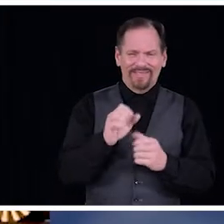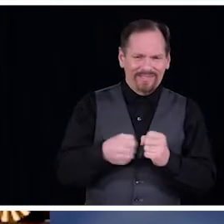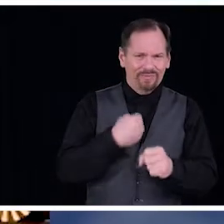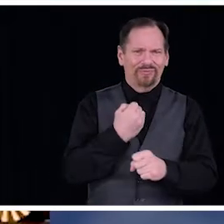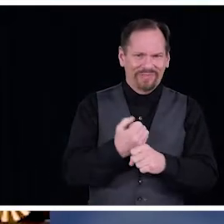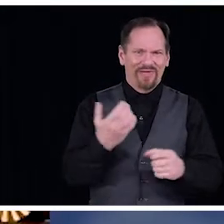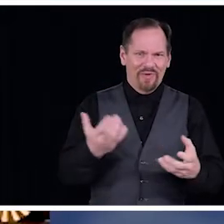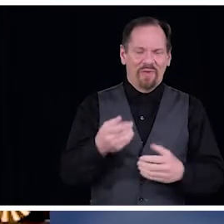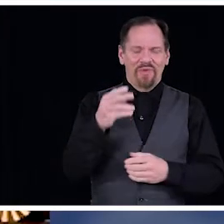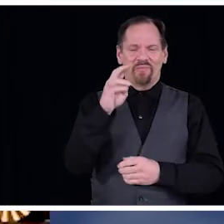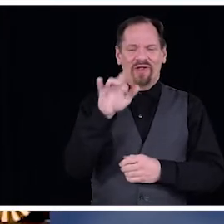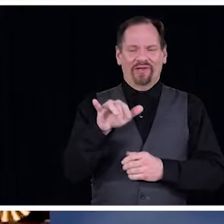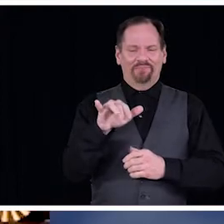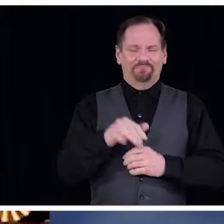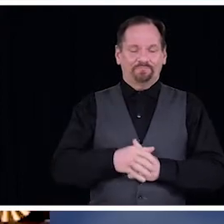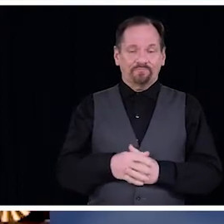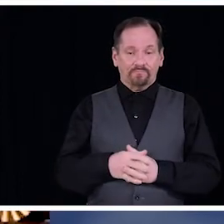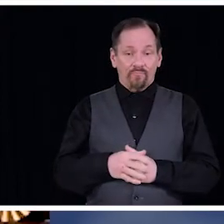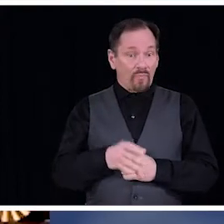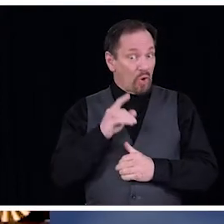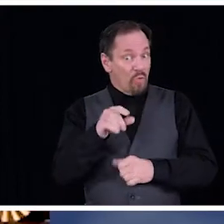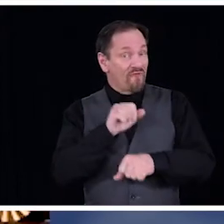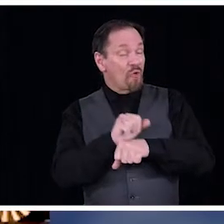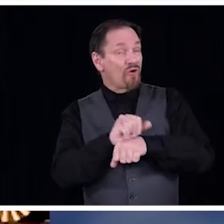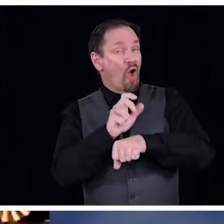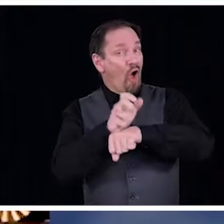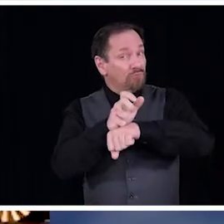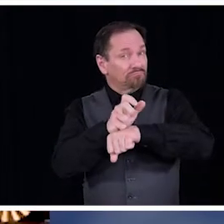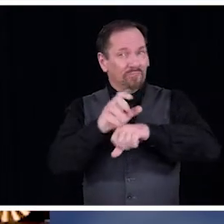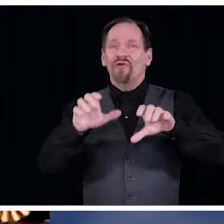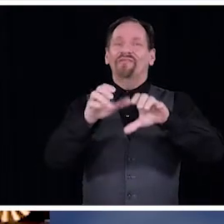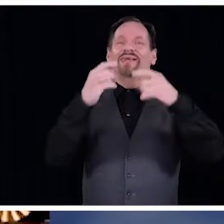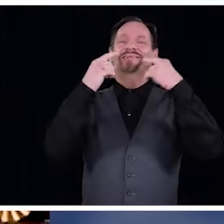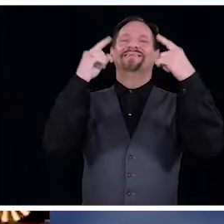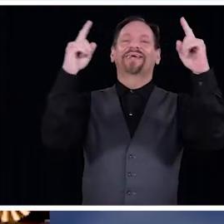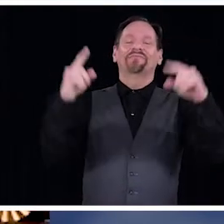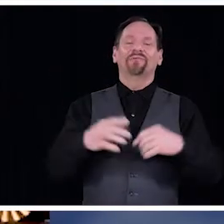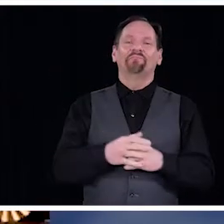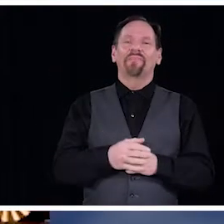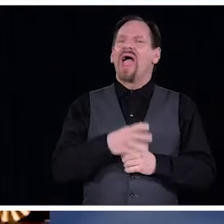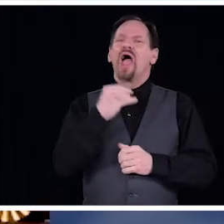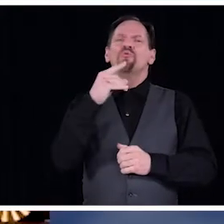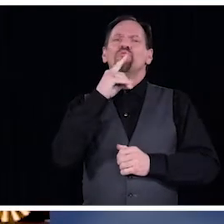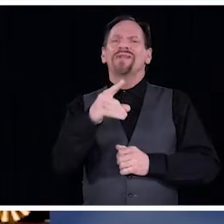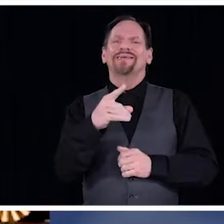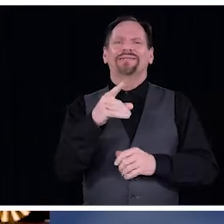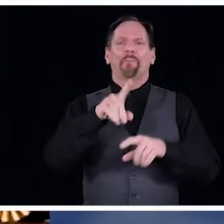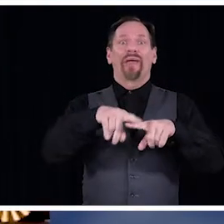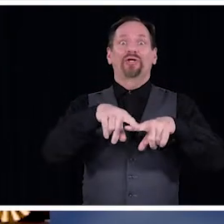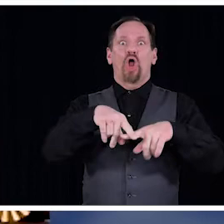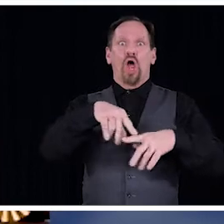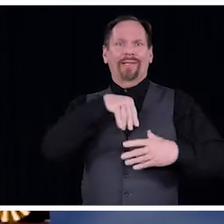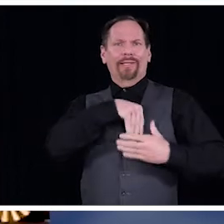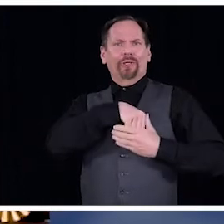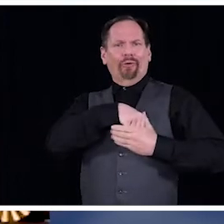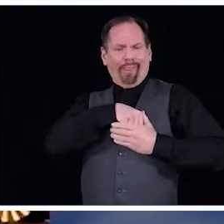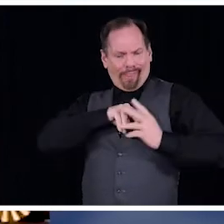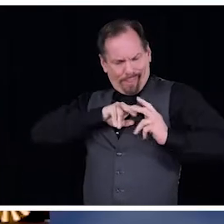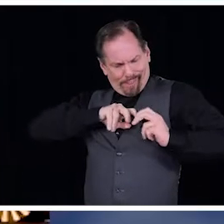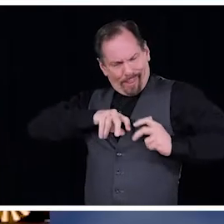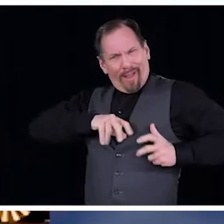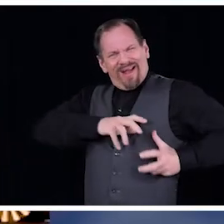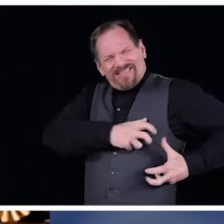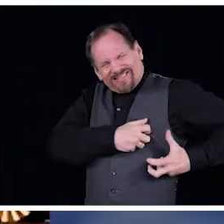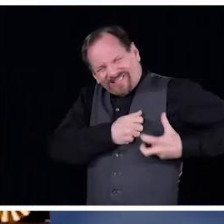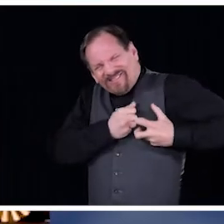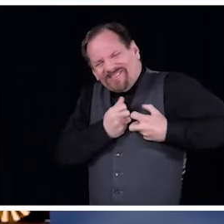Peabody. You've worked hard, overcome obstacles, and likely called on internal resources you never knew you had in order to